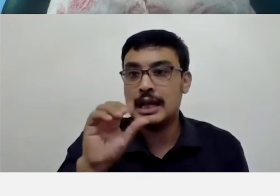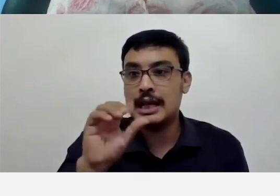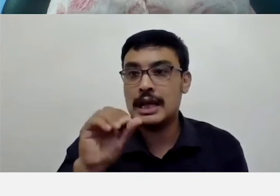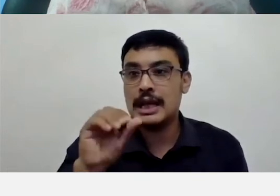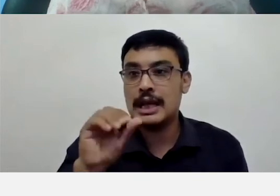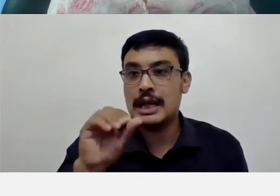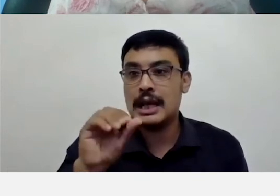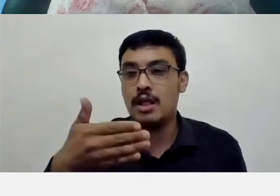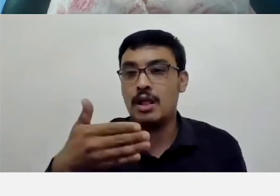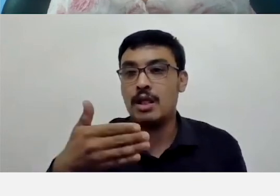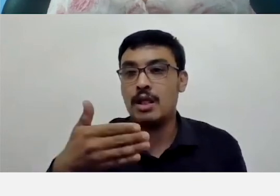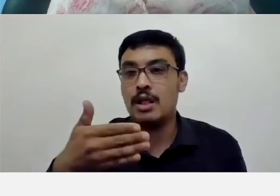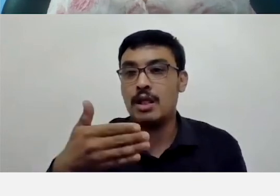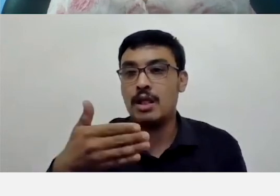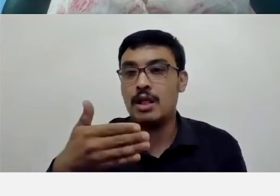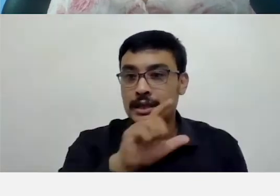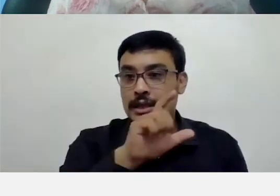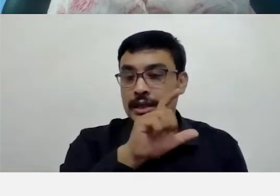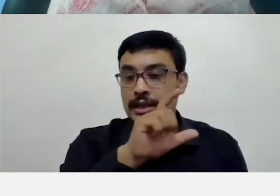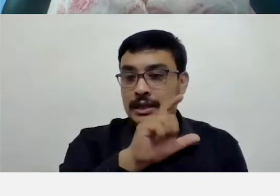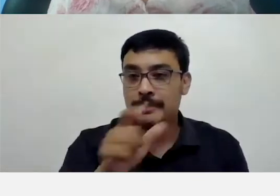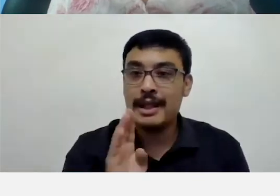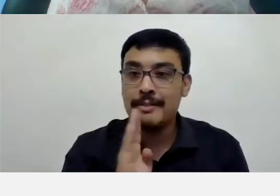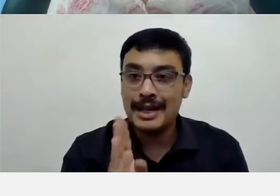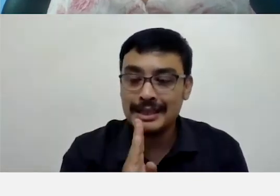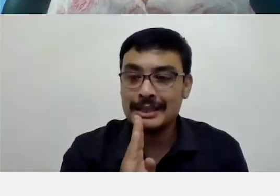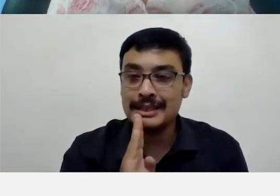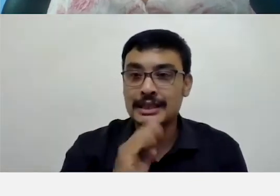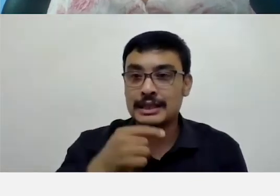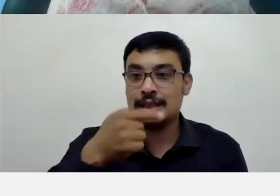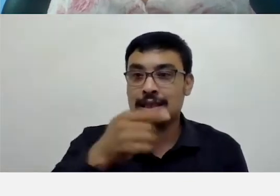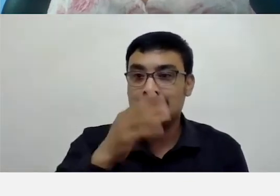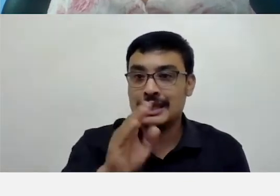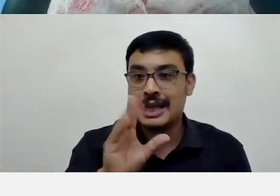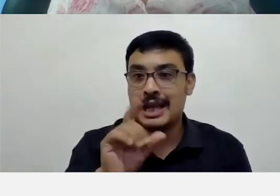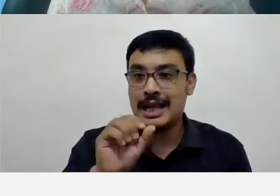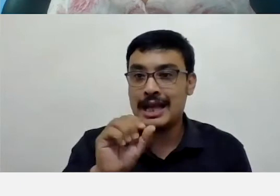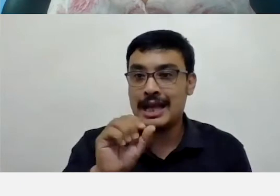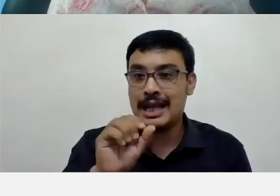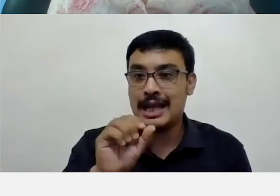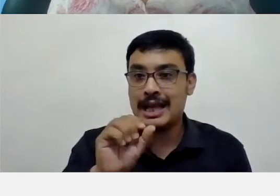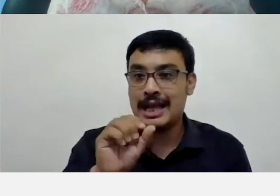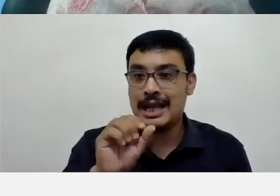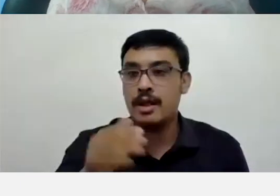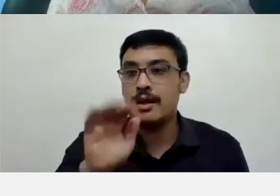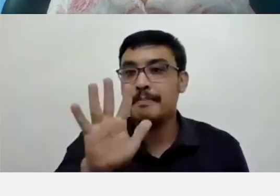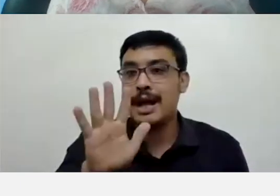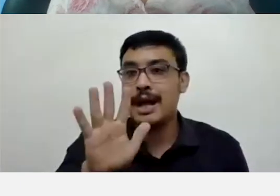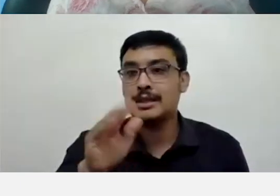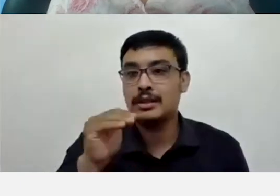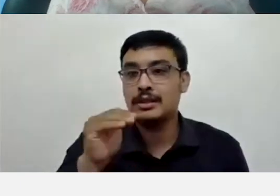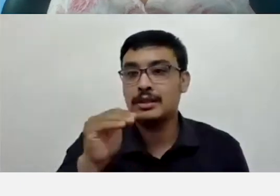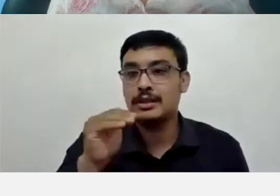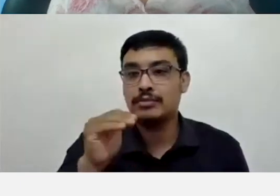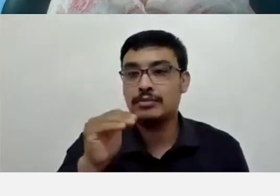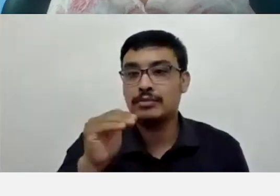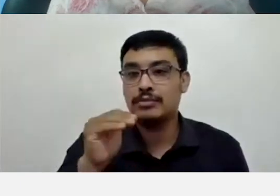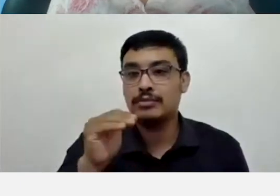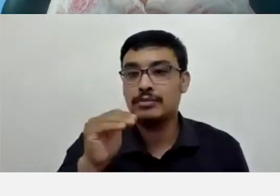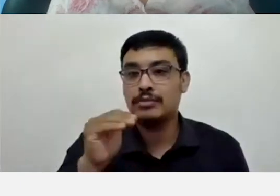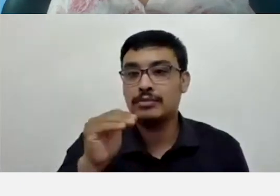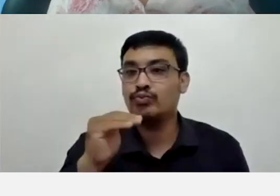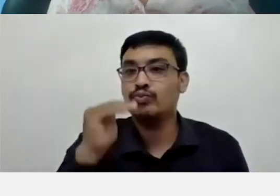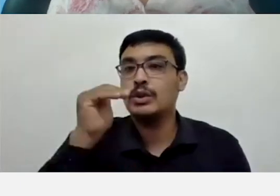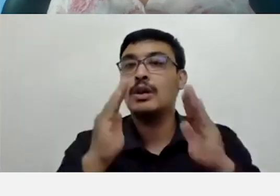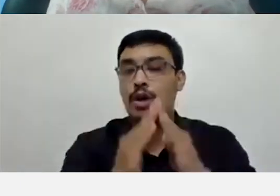in Nepal Bahasa, it is a Nyatapono, and it's mean a 5 stories temple with the 5 roof and the 5